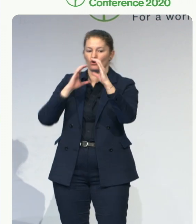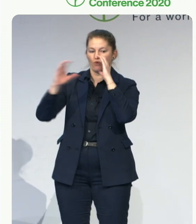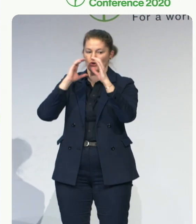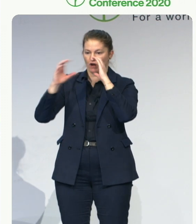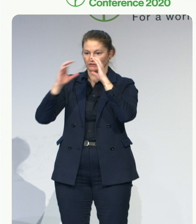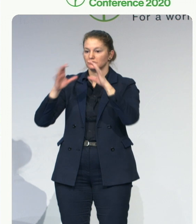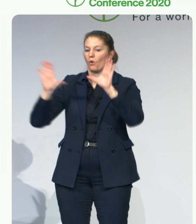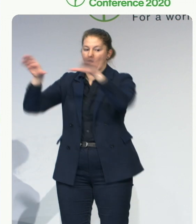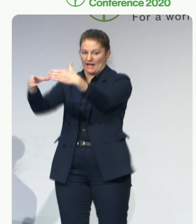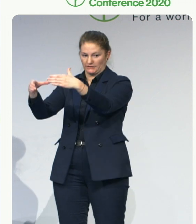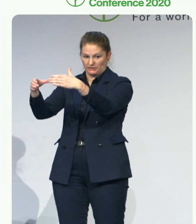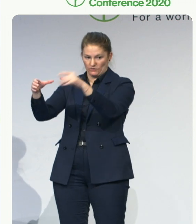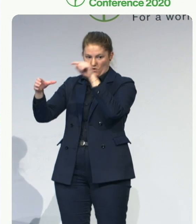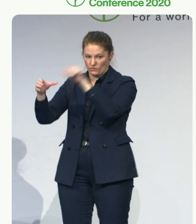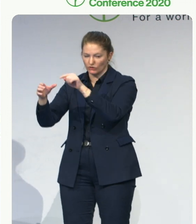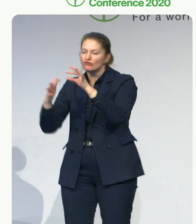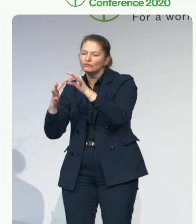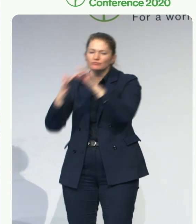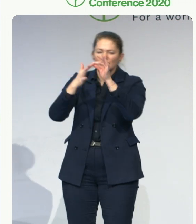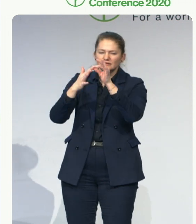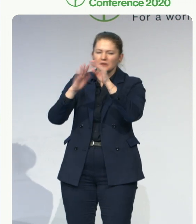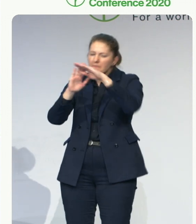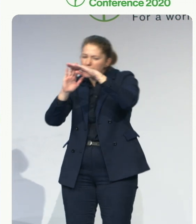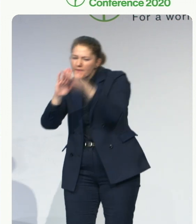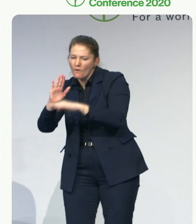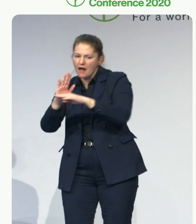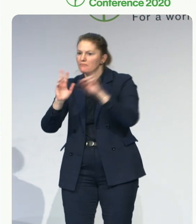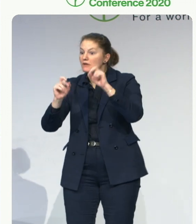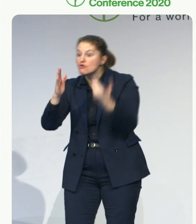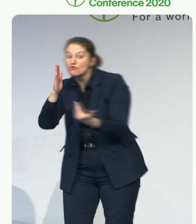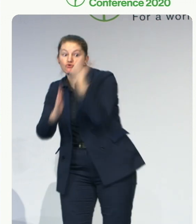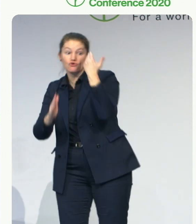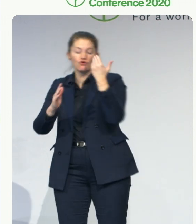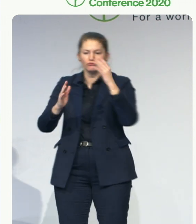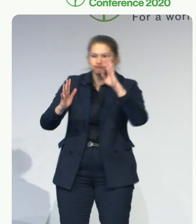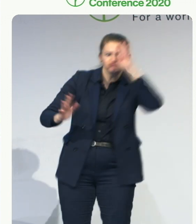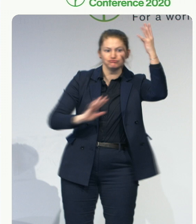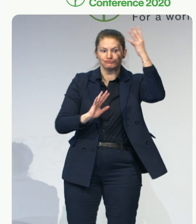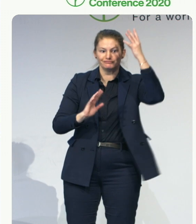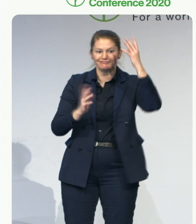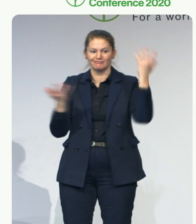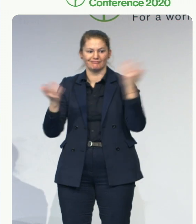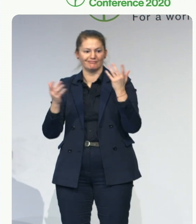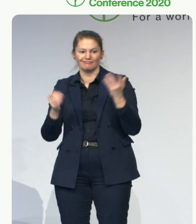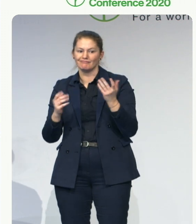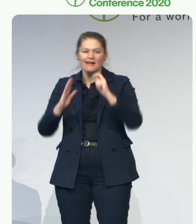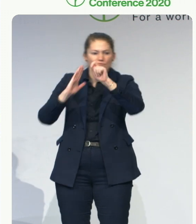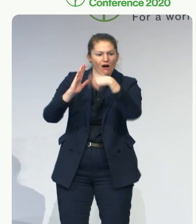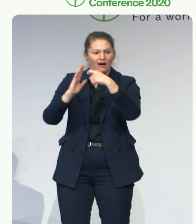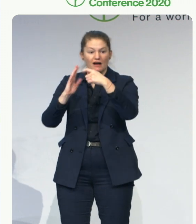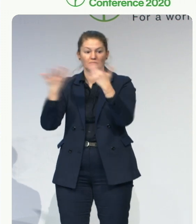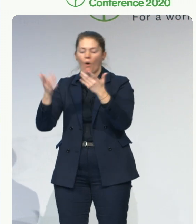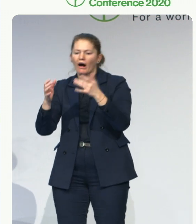for innovators and inventors like startups, small enterprises, or research